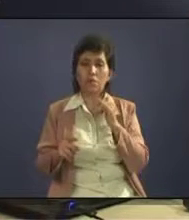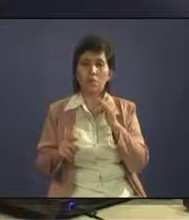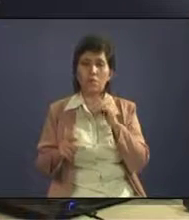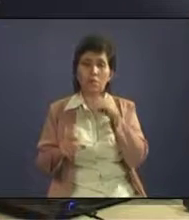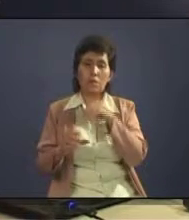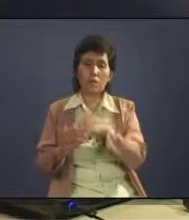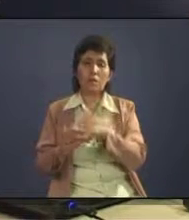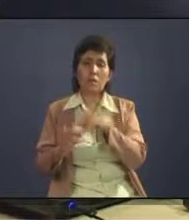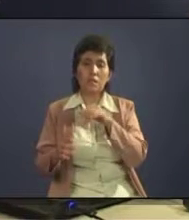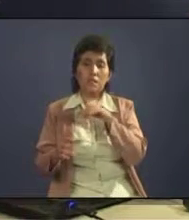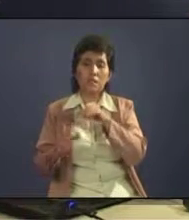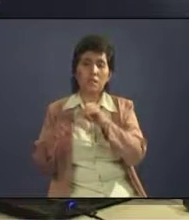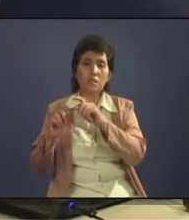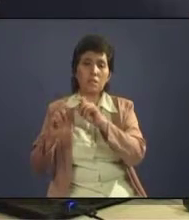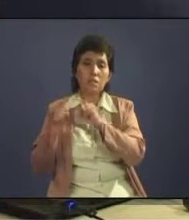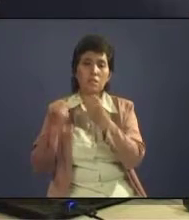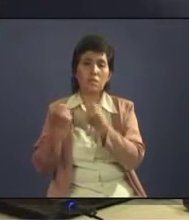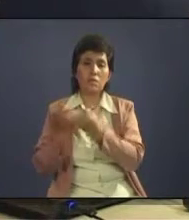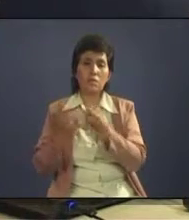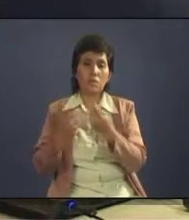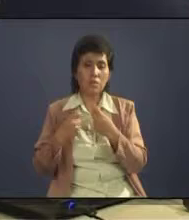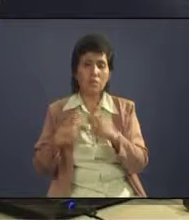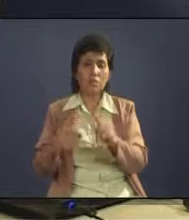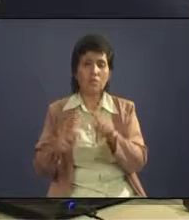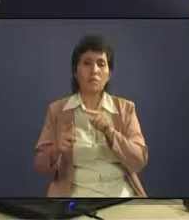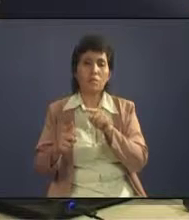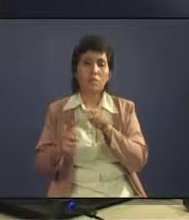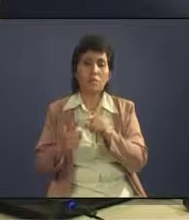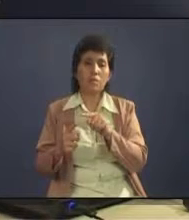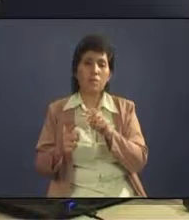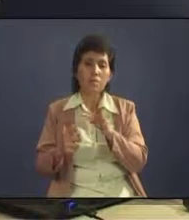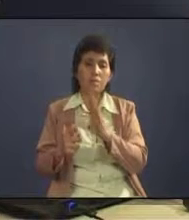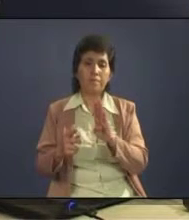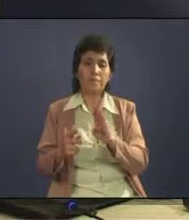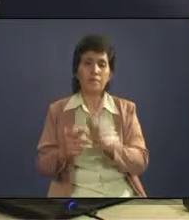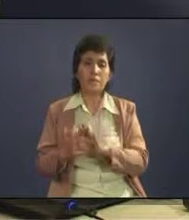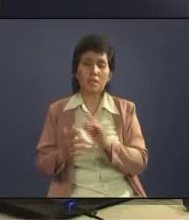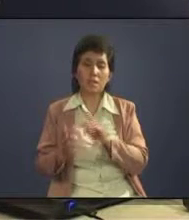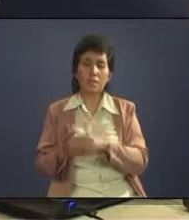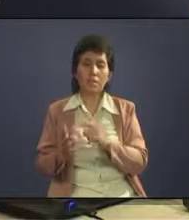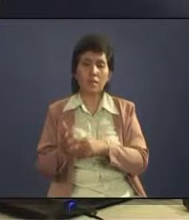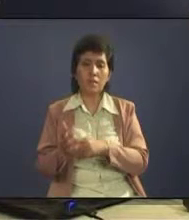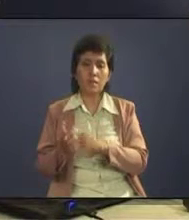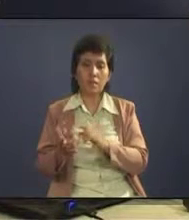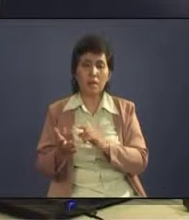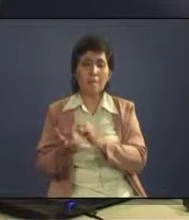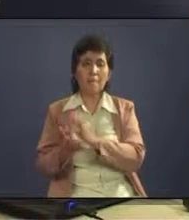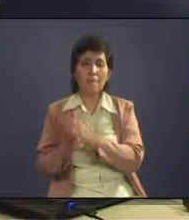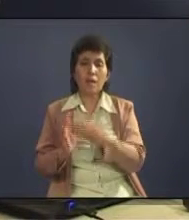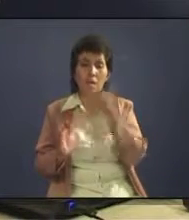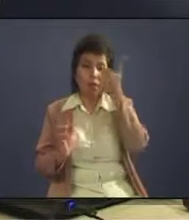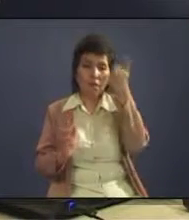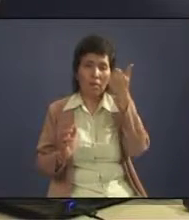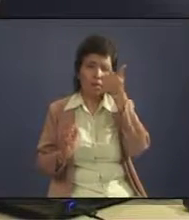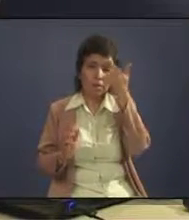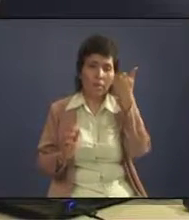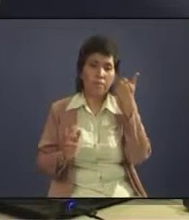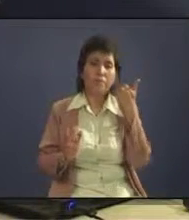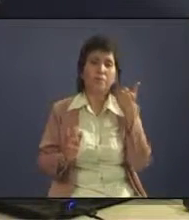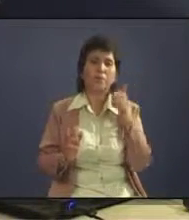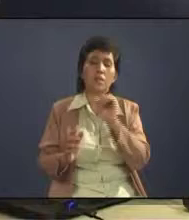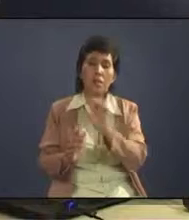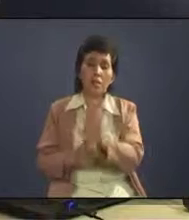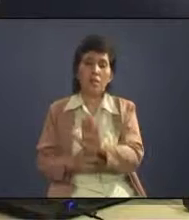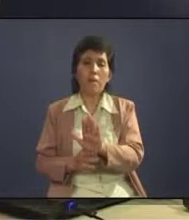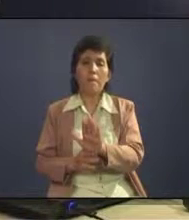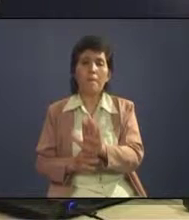that situation, try to be wise and be rational, okay? Sometimes it might cost your marriage or even